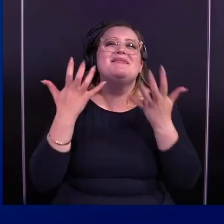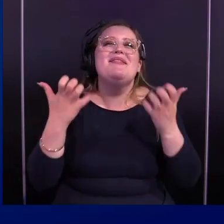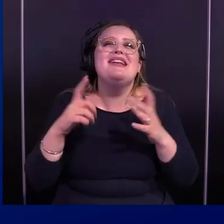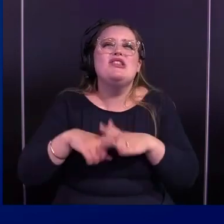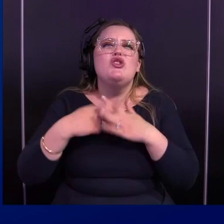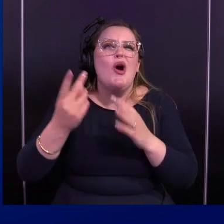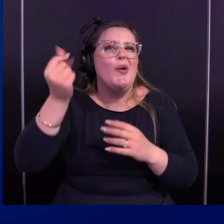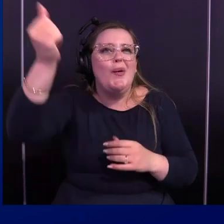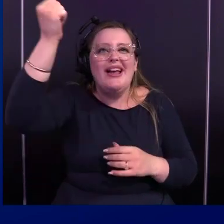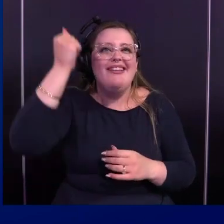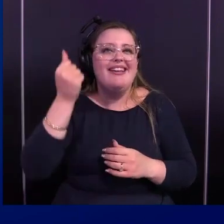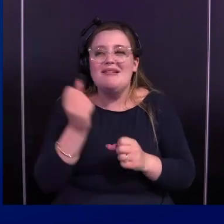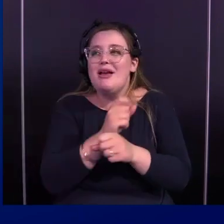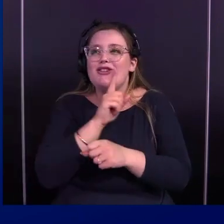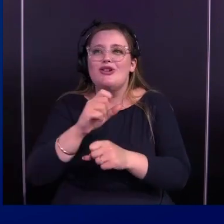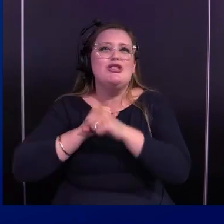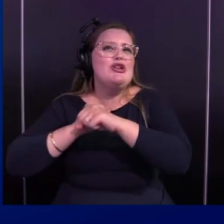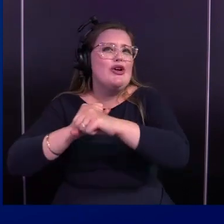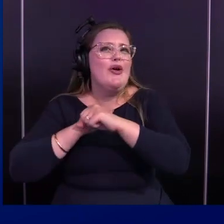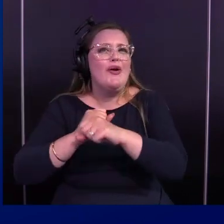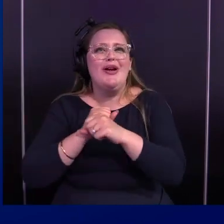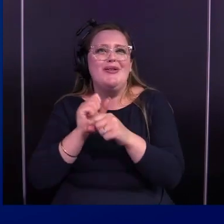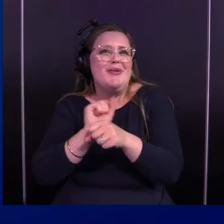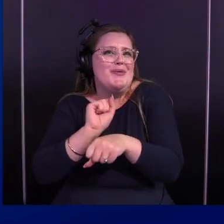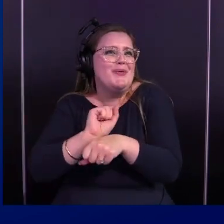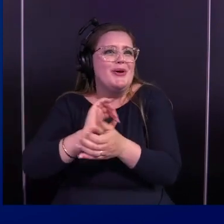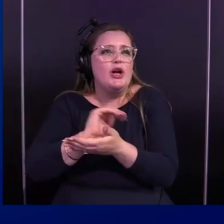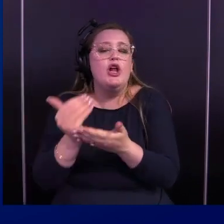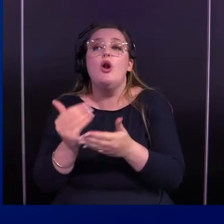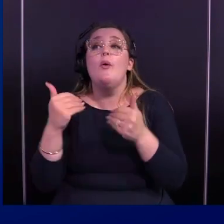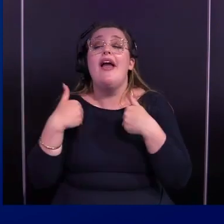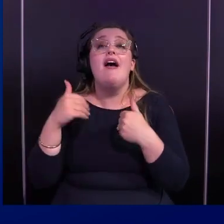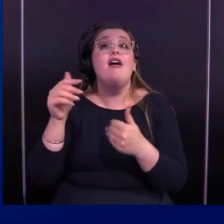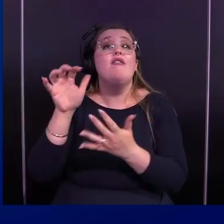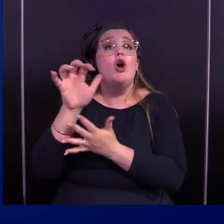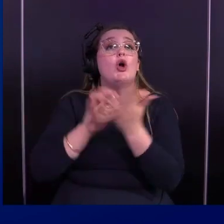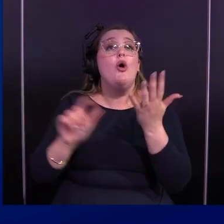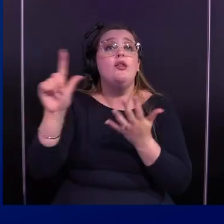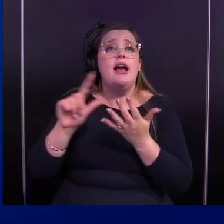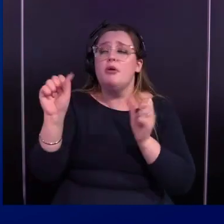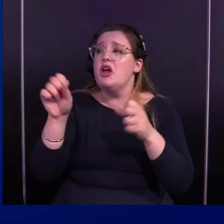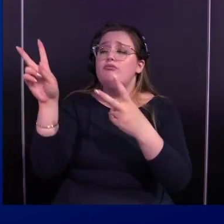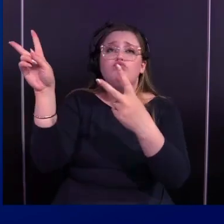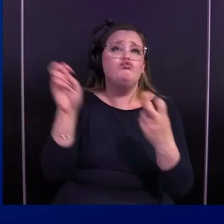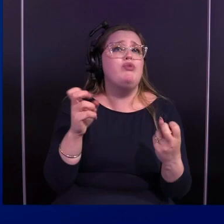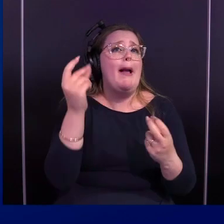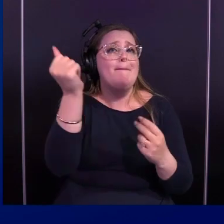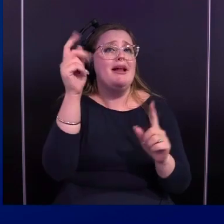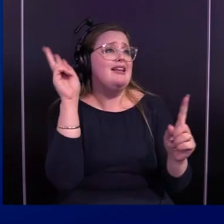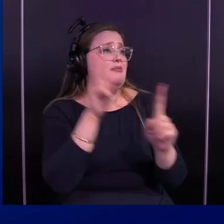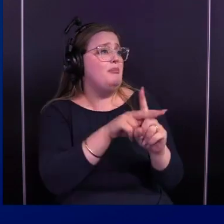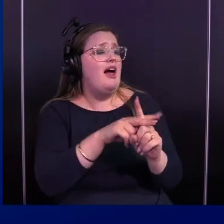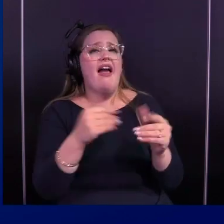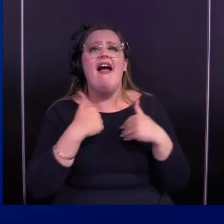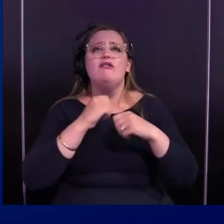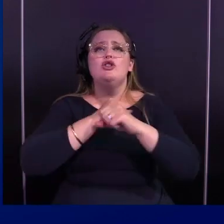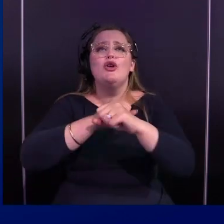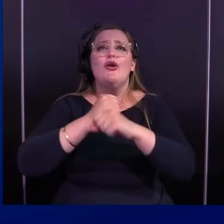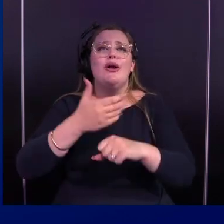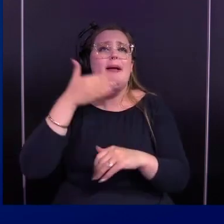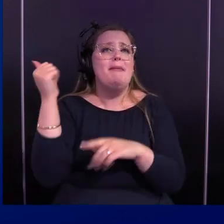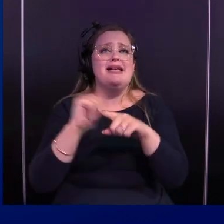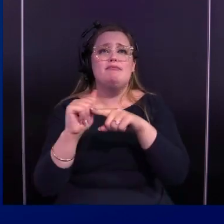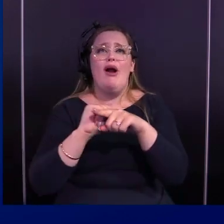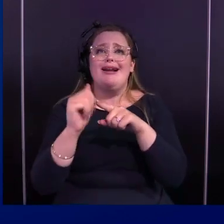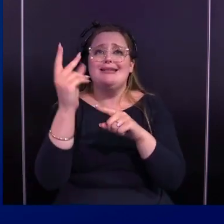your workloads. We have this code library out there that you can download and immediately apply to your environment and have all these security best practices deployed.